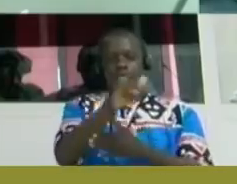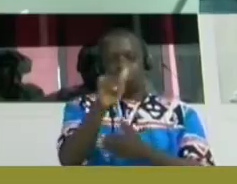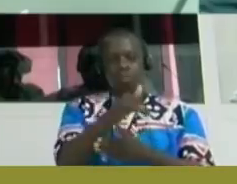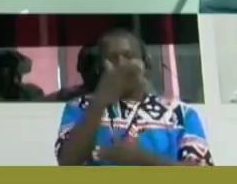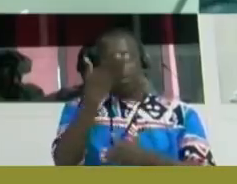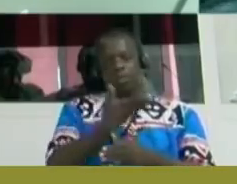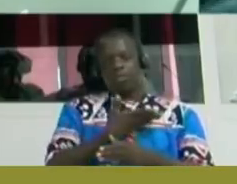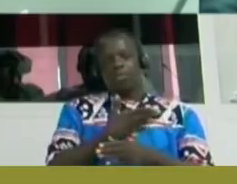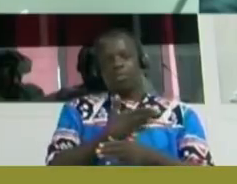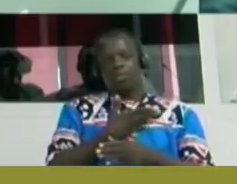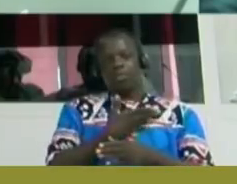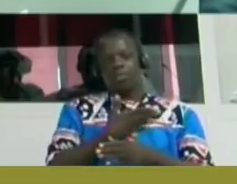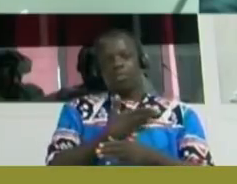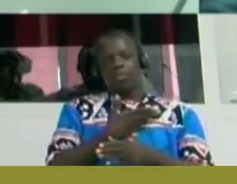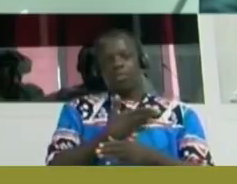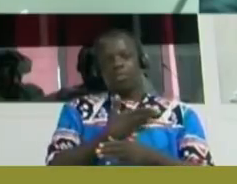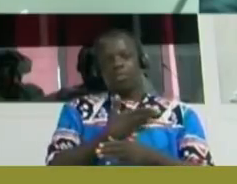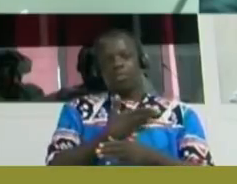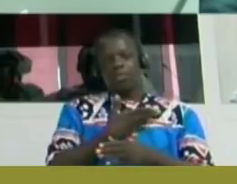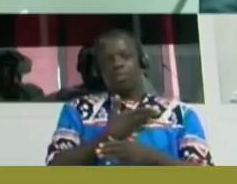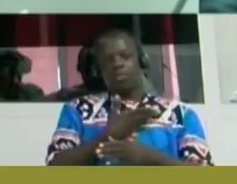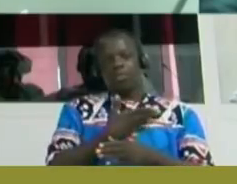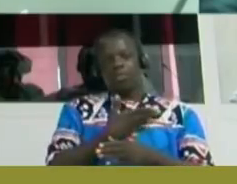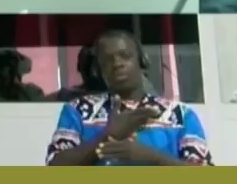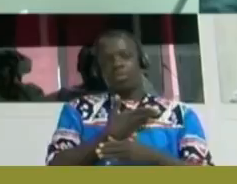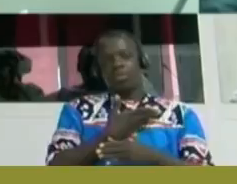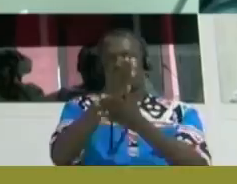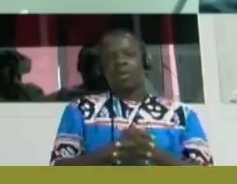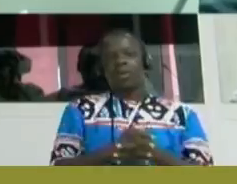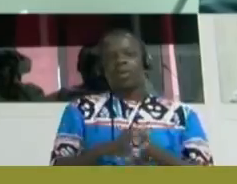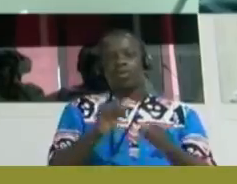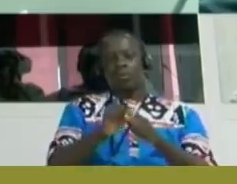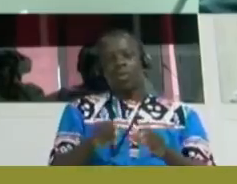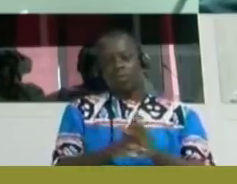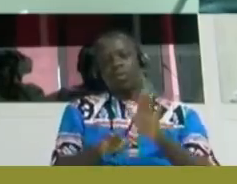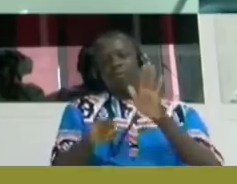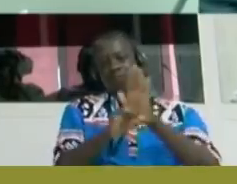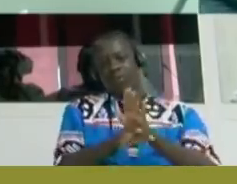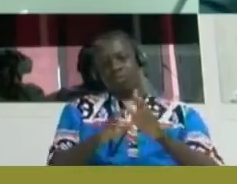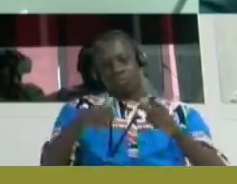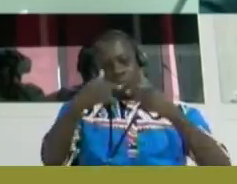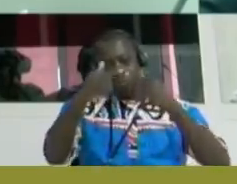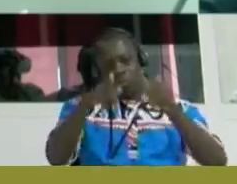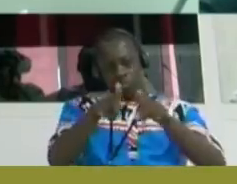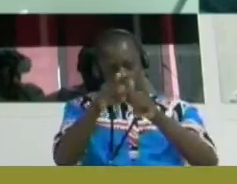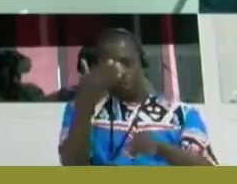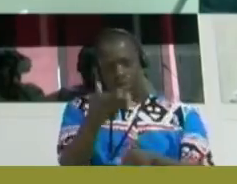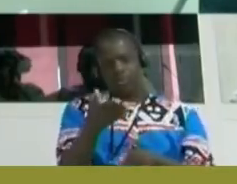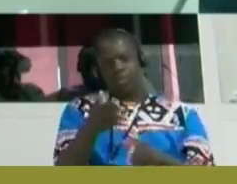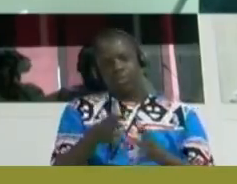his wrongdoings at the time and pleaded for forgiveness and mercy from victims and the general public at large.